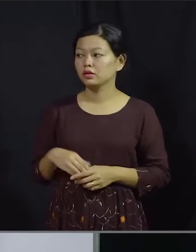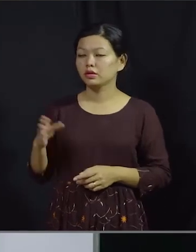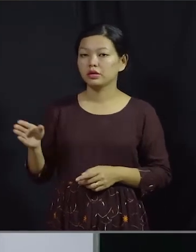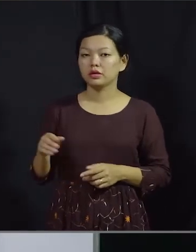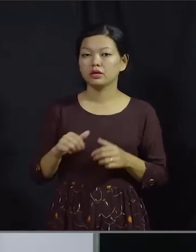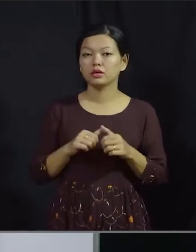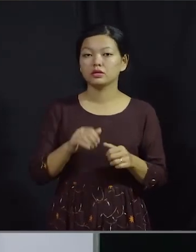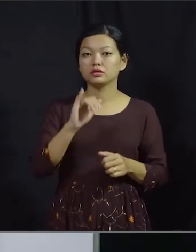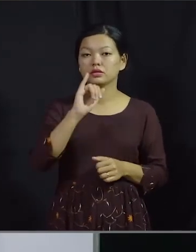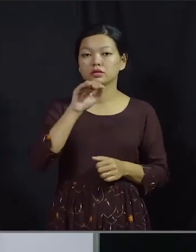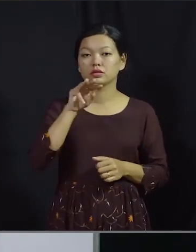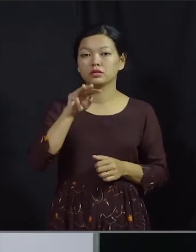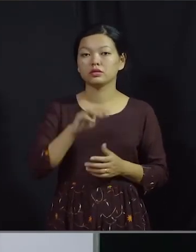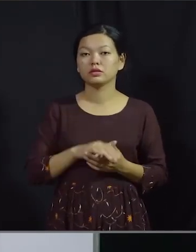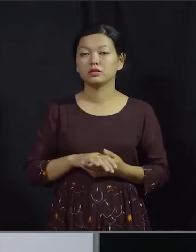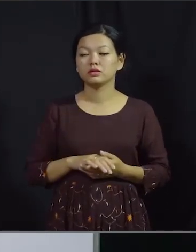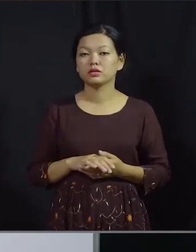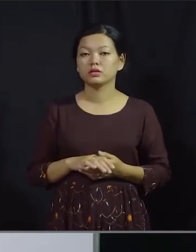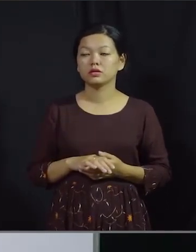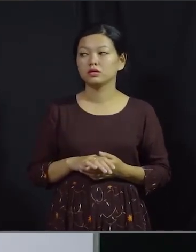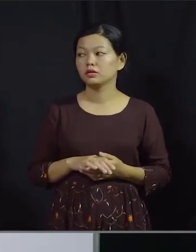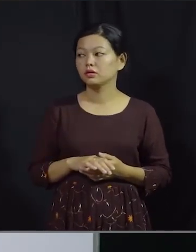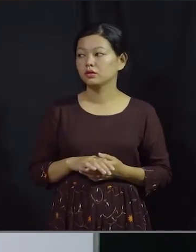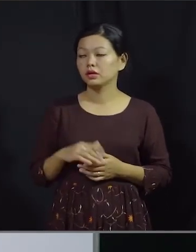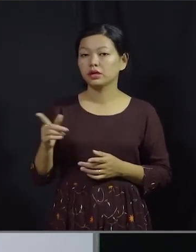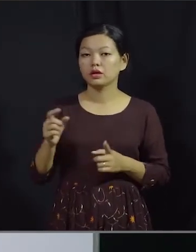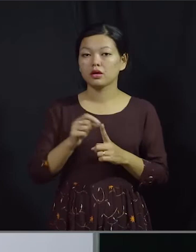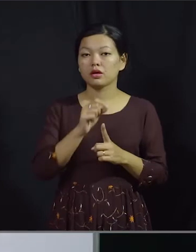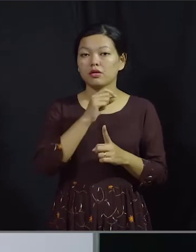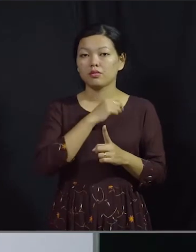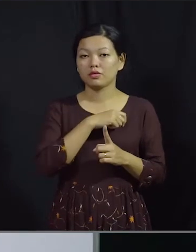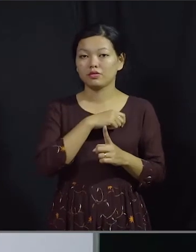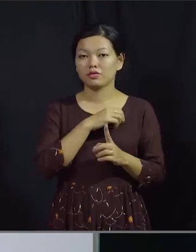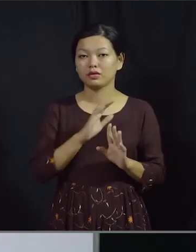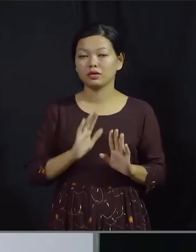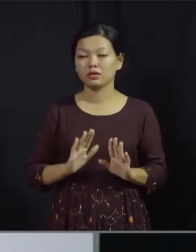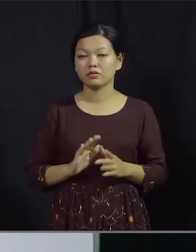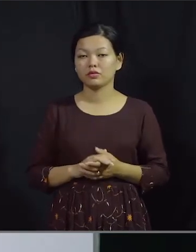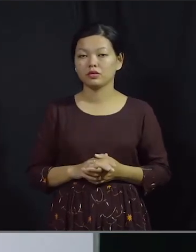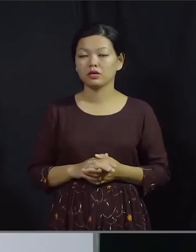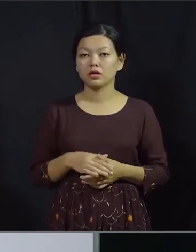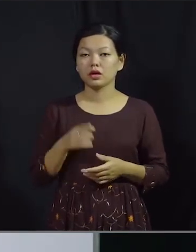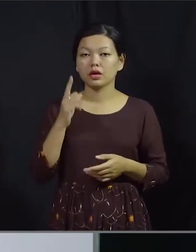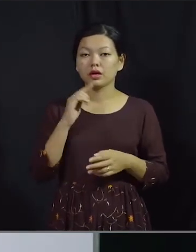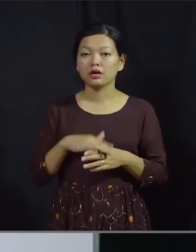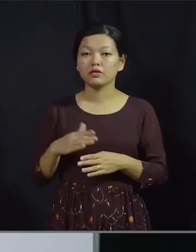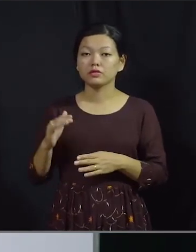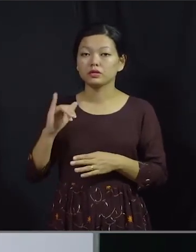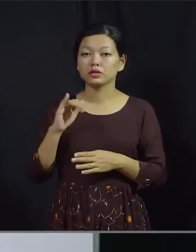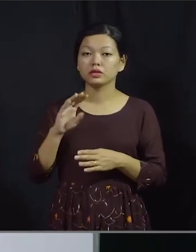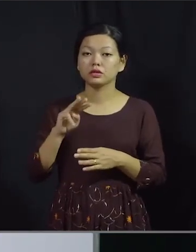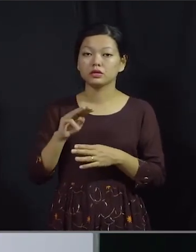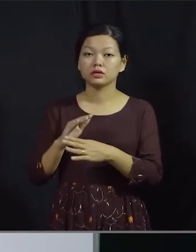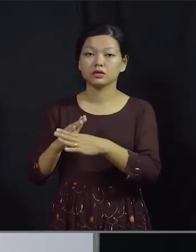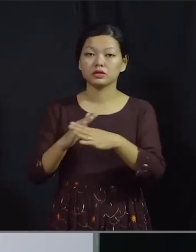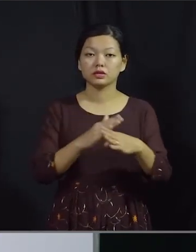6,000 is your profit, and then if it is distributed among the partners in